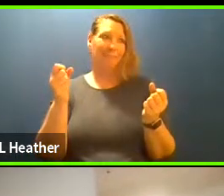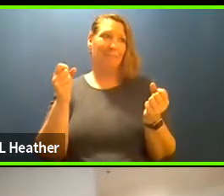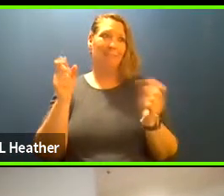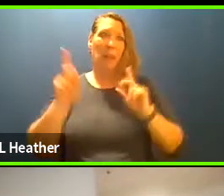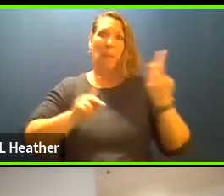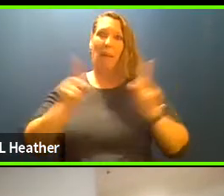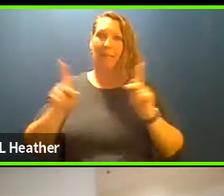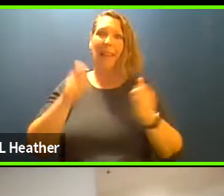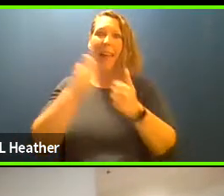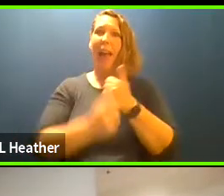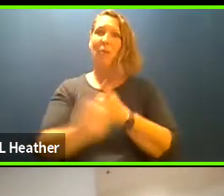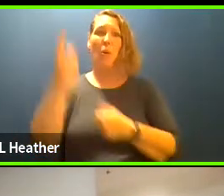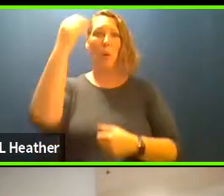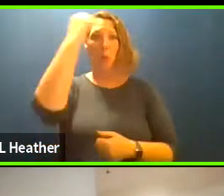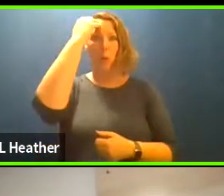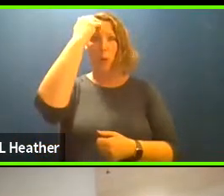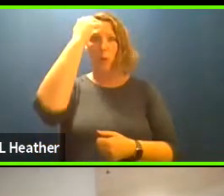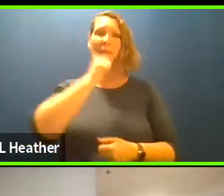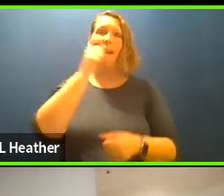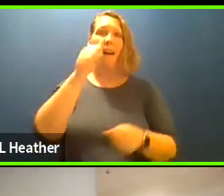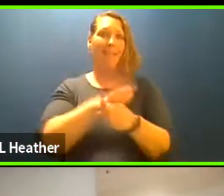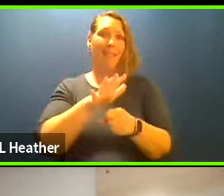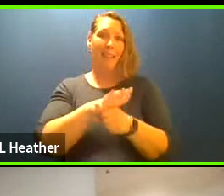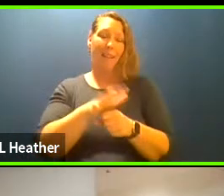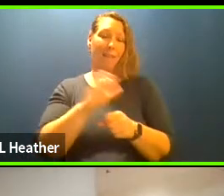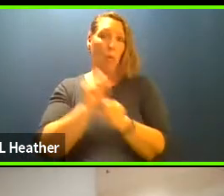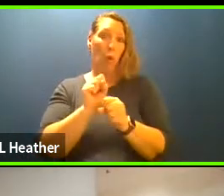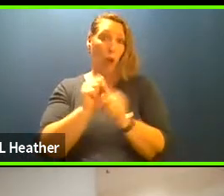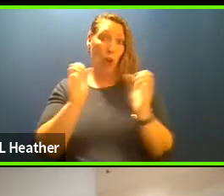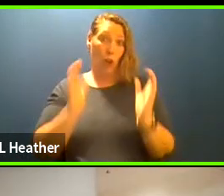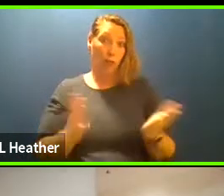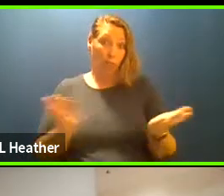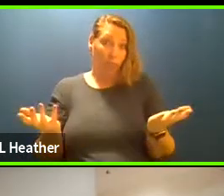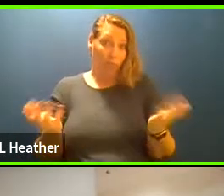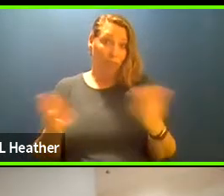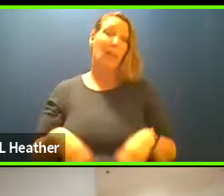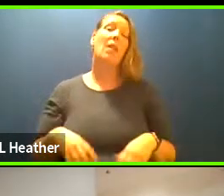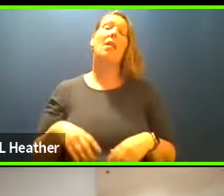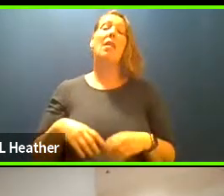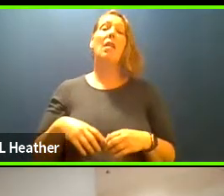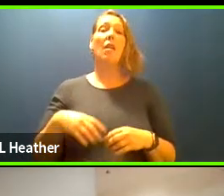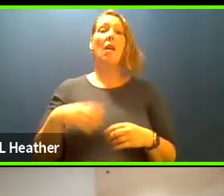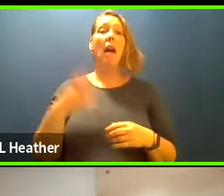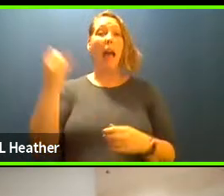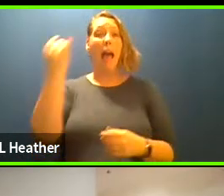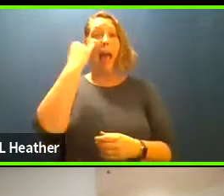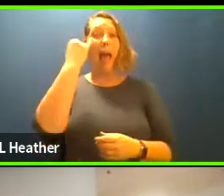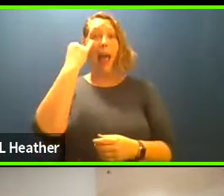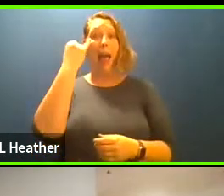Everyone knows that there's a shortage of workers. And